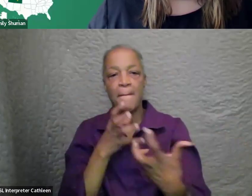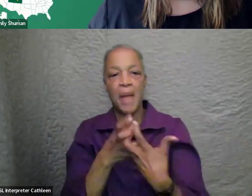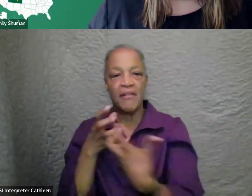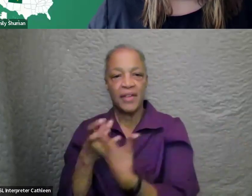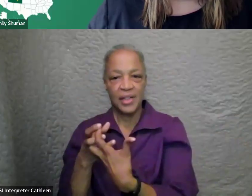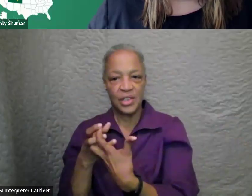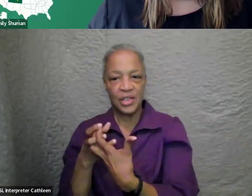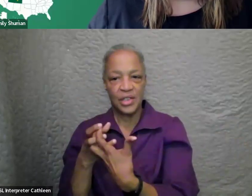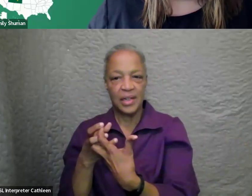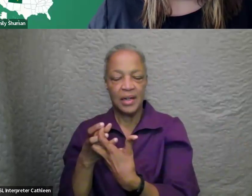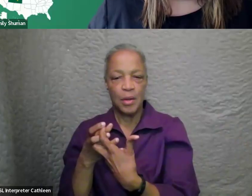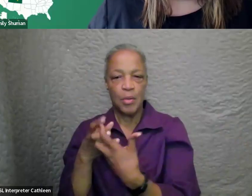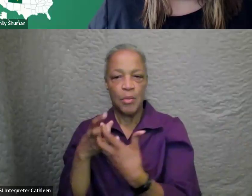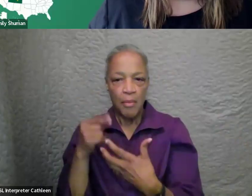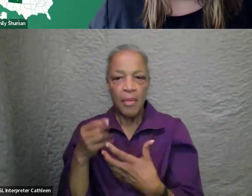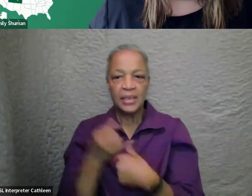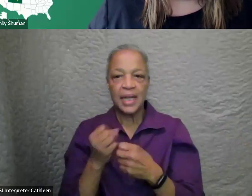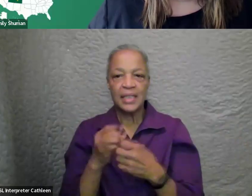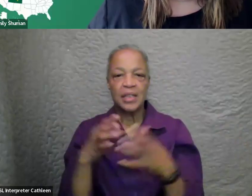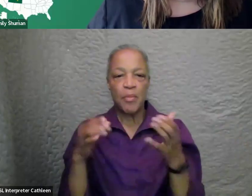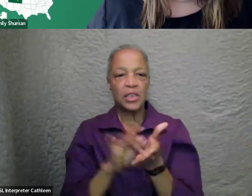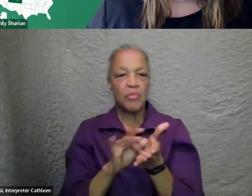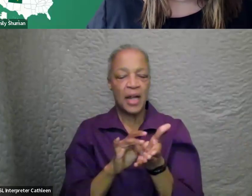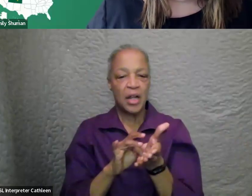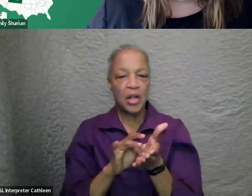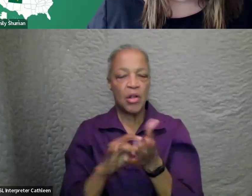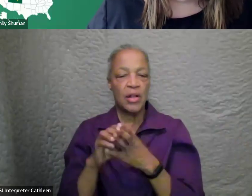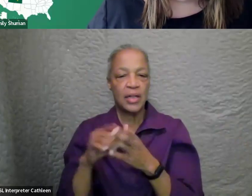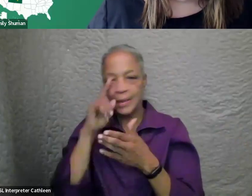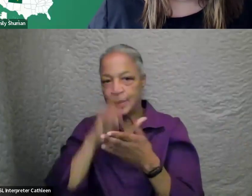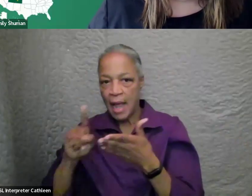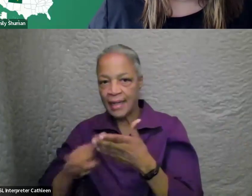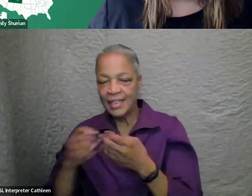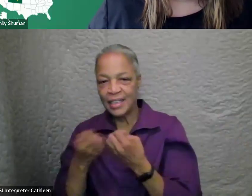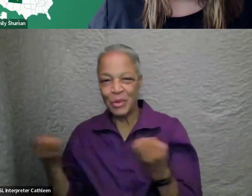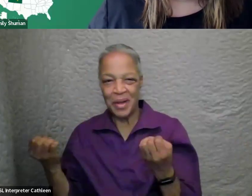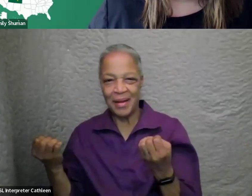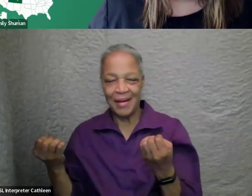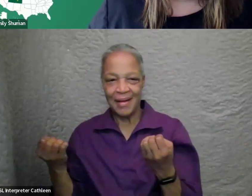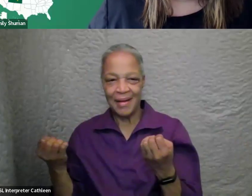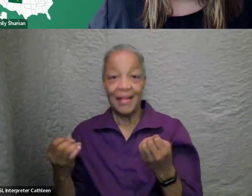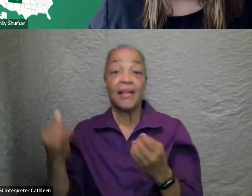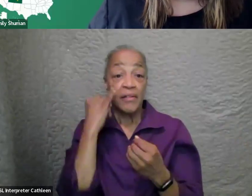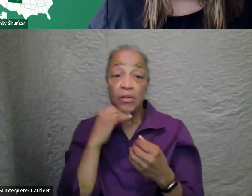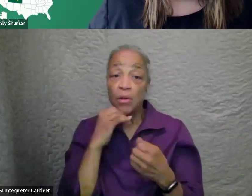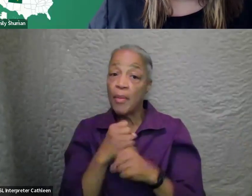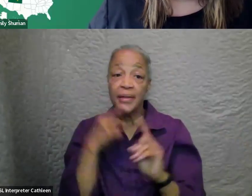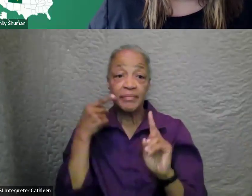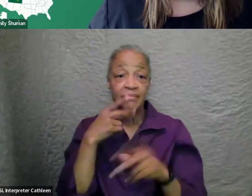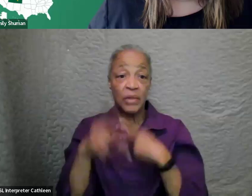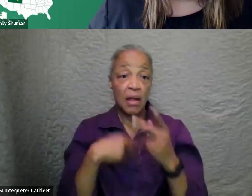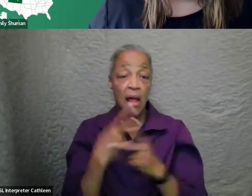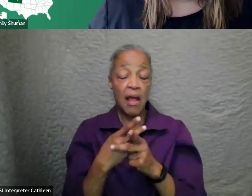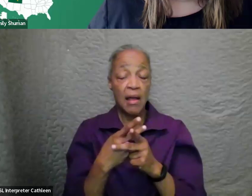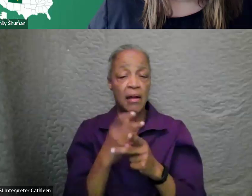should get as much medical diagnostic equipment as you can. Now, if they don't make a particular kind of